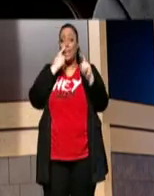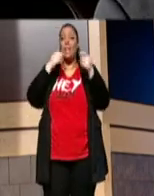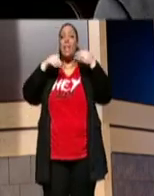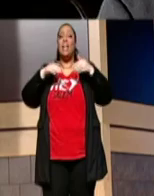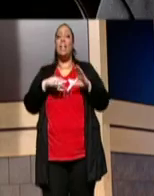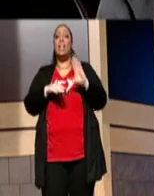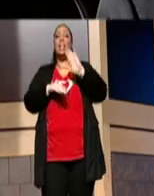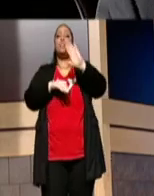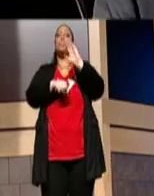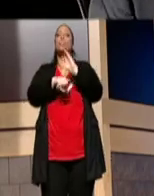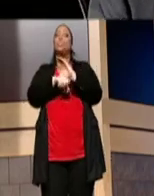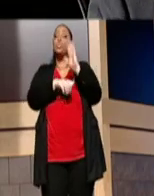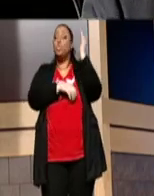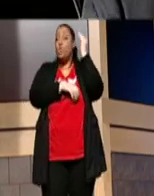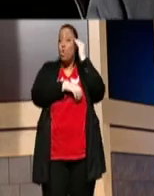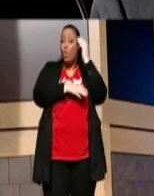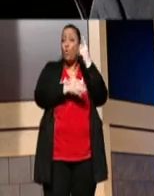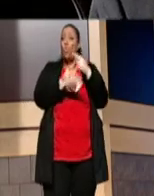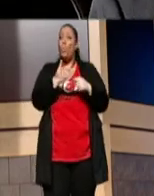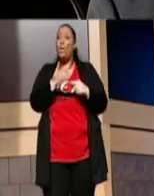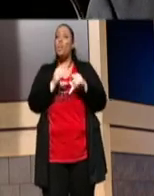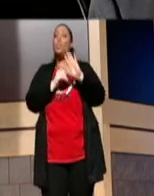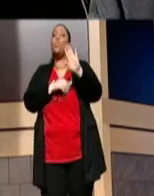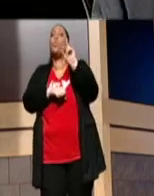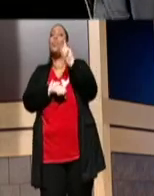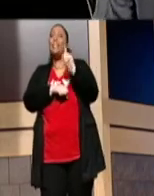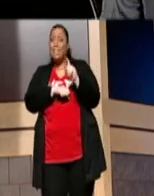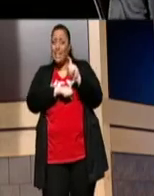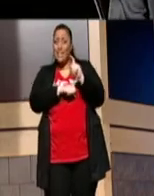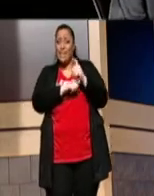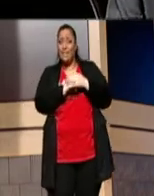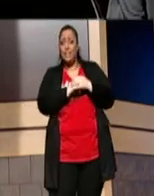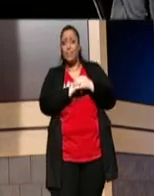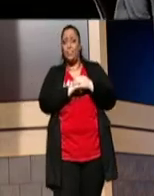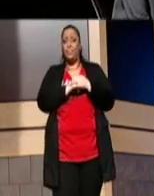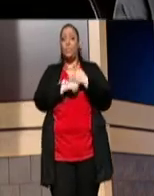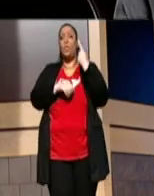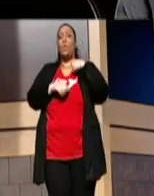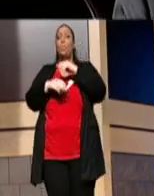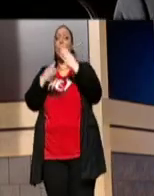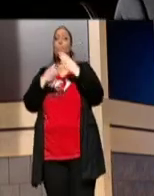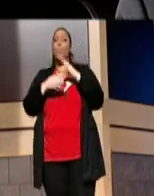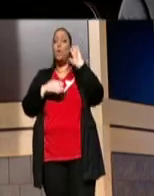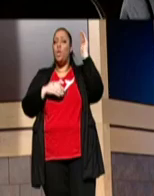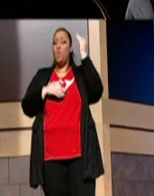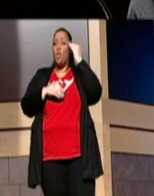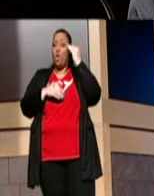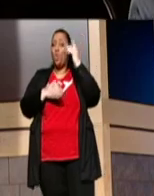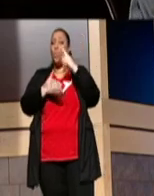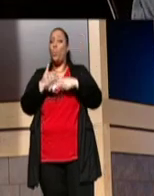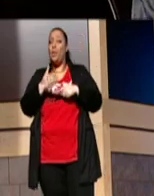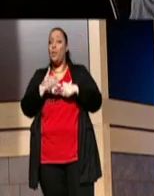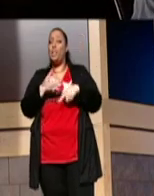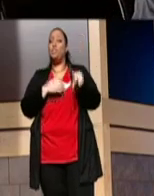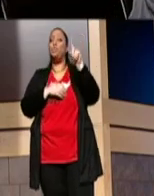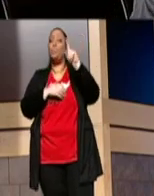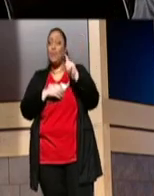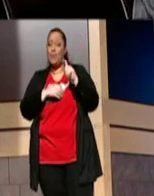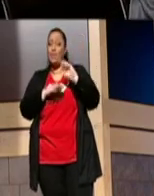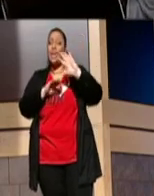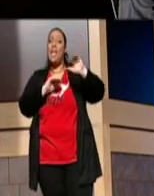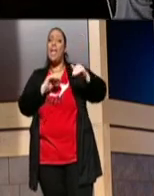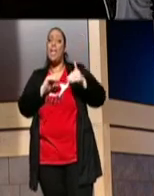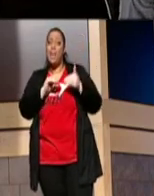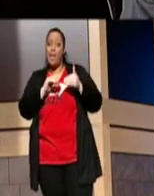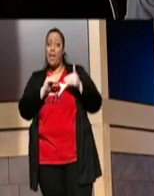your church know what your need is. We want to know what it is you need and how